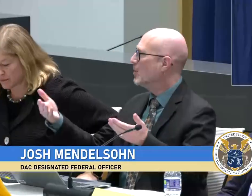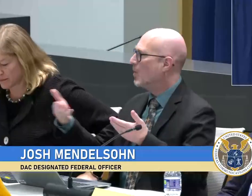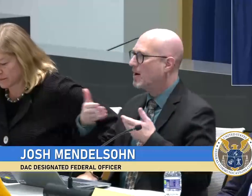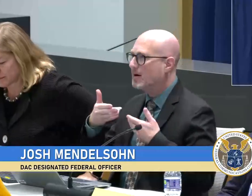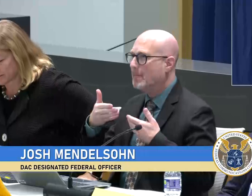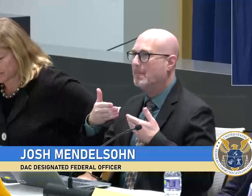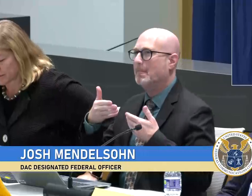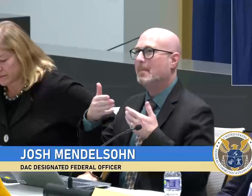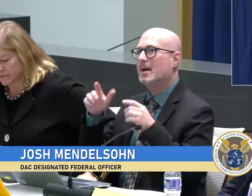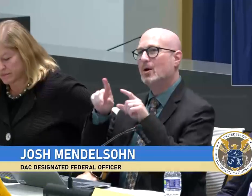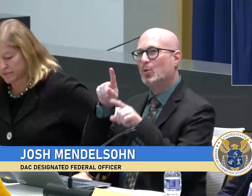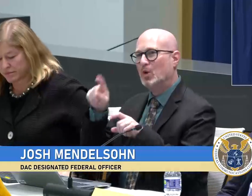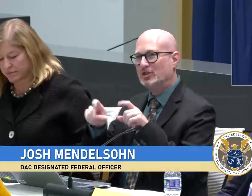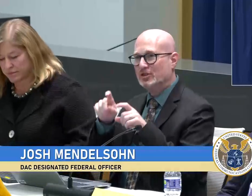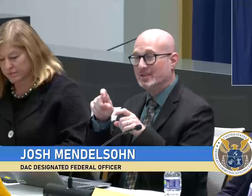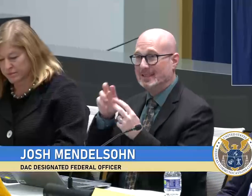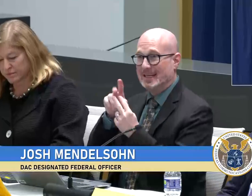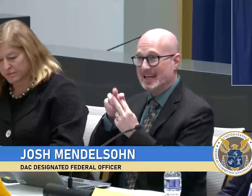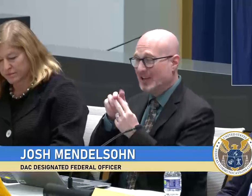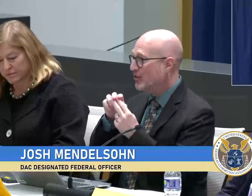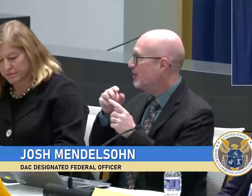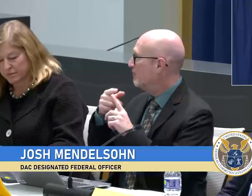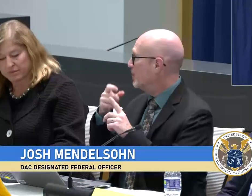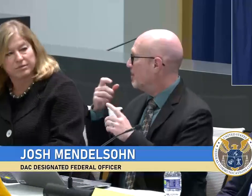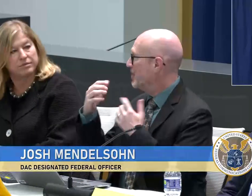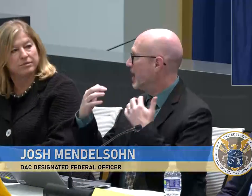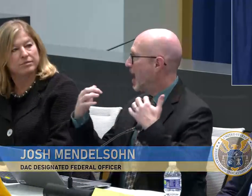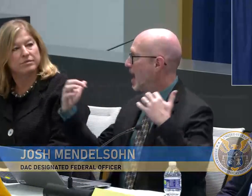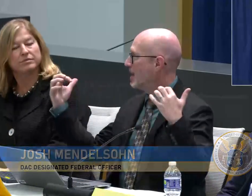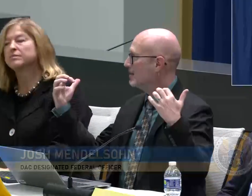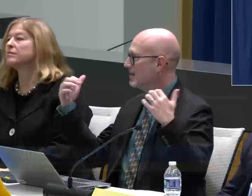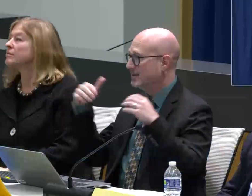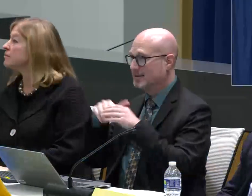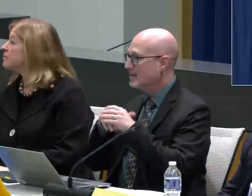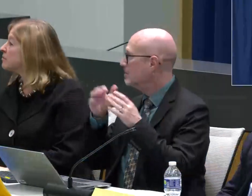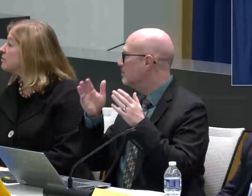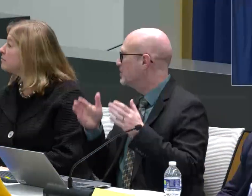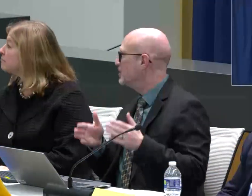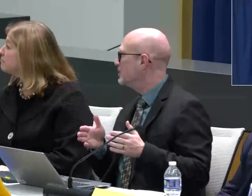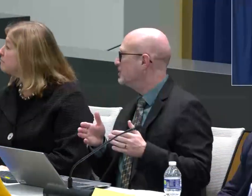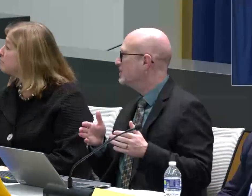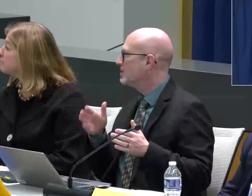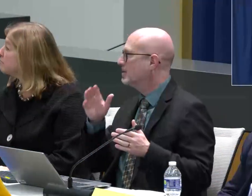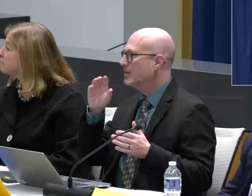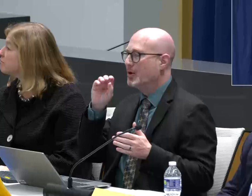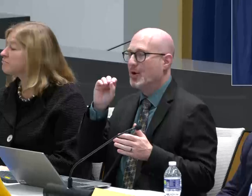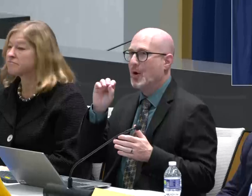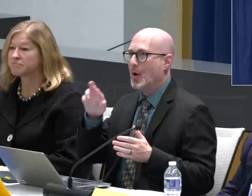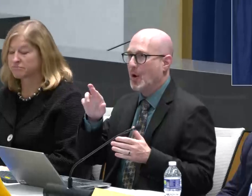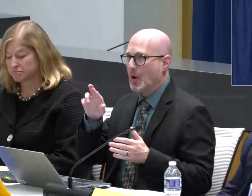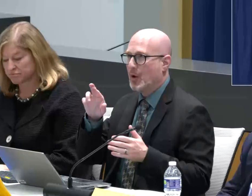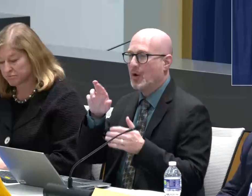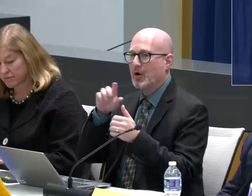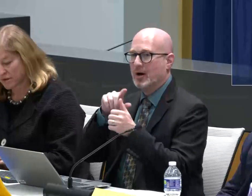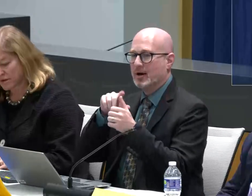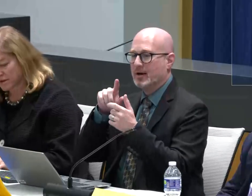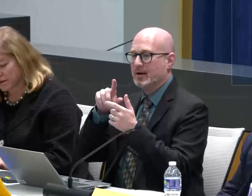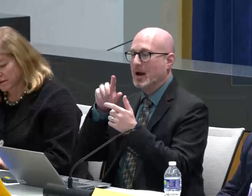portion is where we welcome questions, either from the audience that is present here in